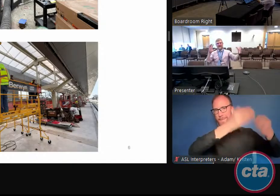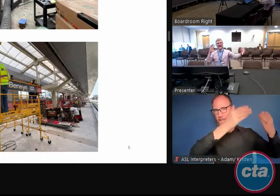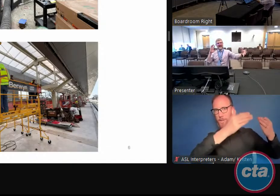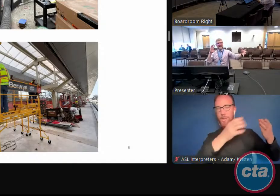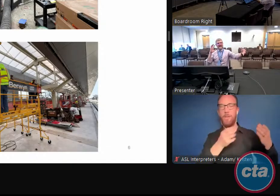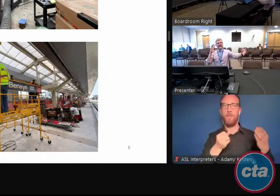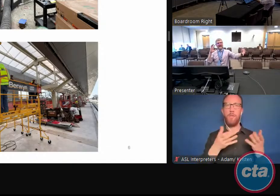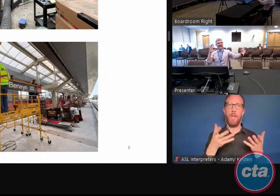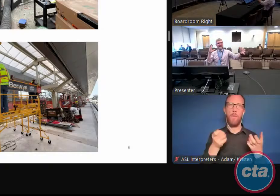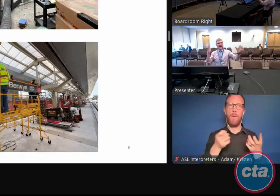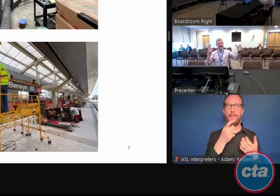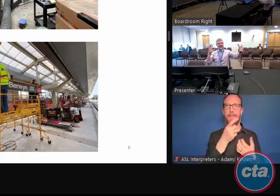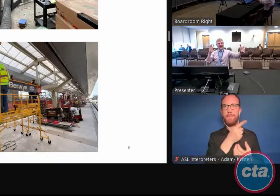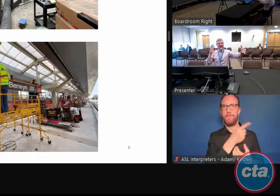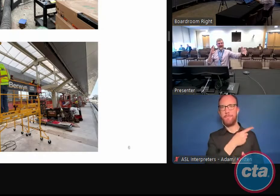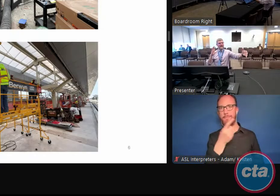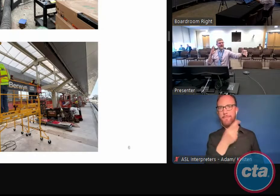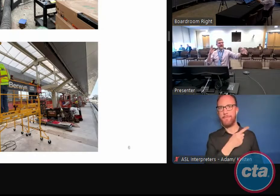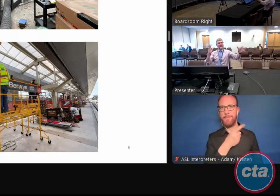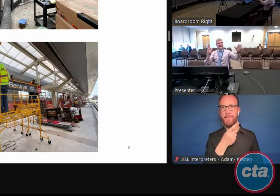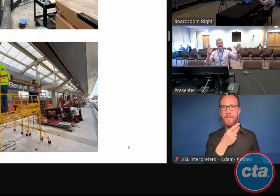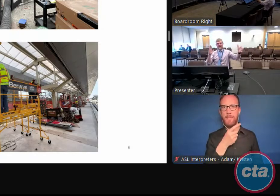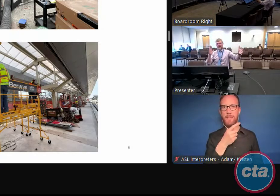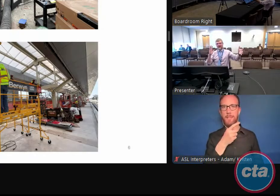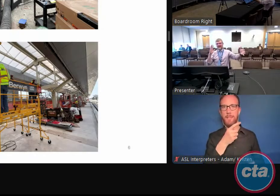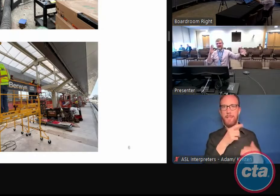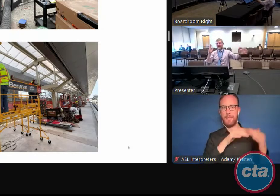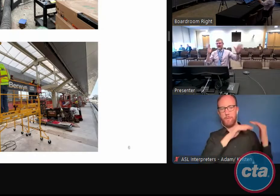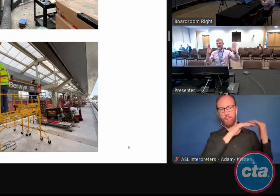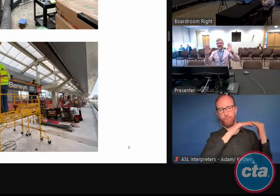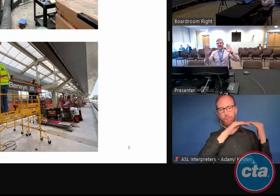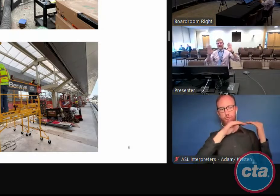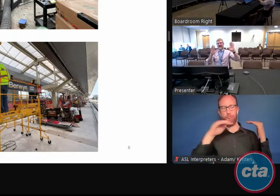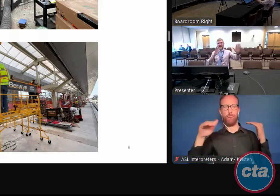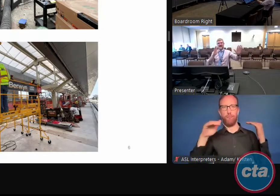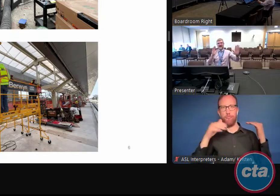this big cantilever canopy there. It's a really distinctive